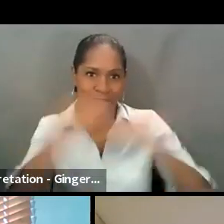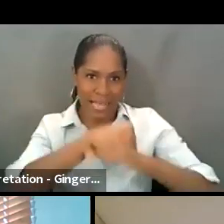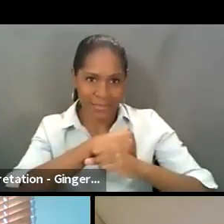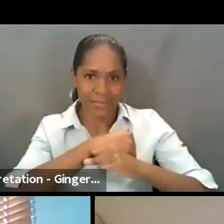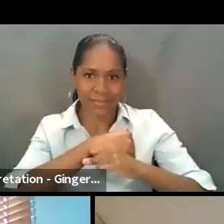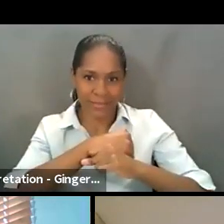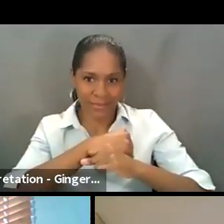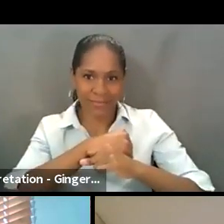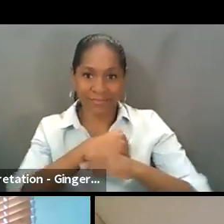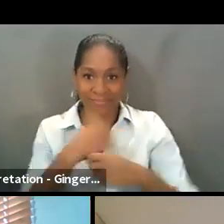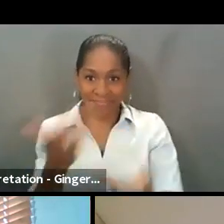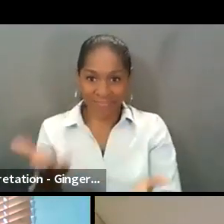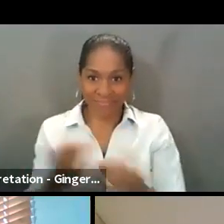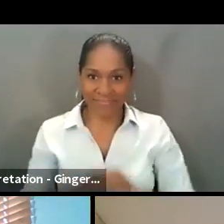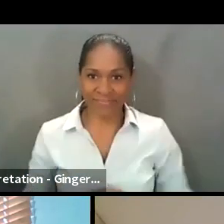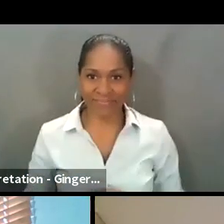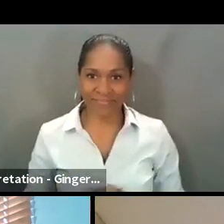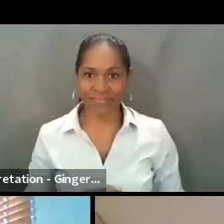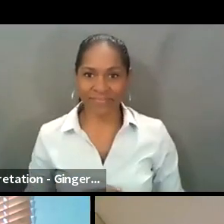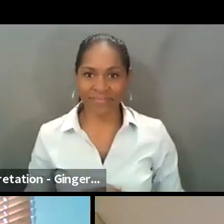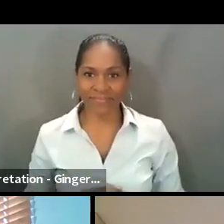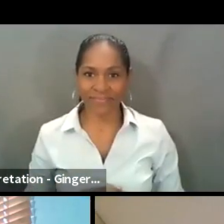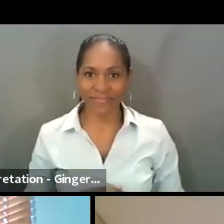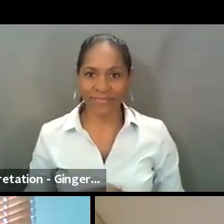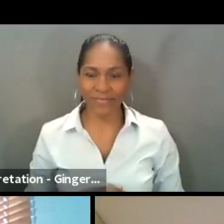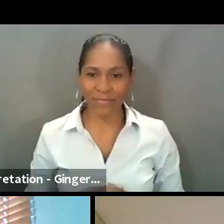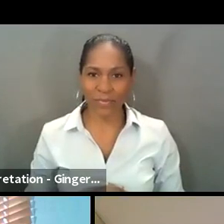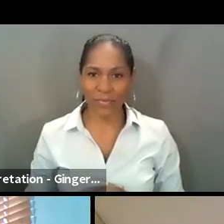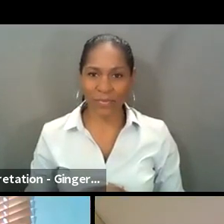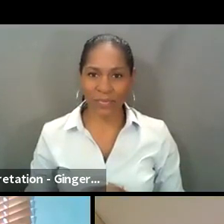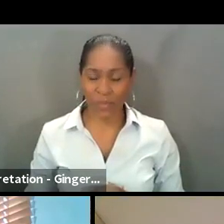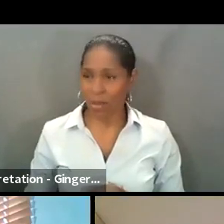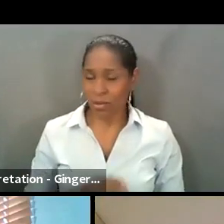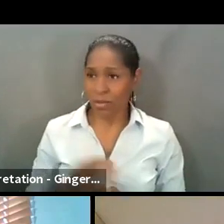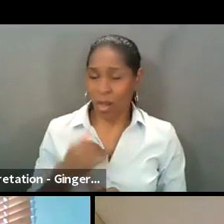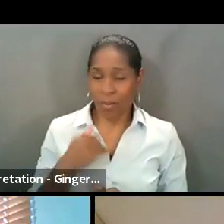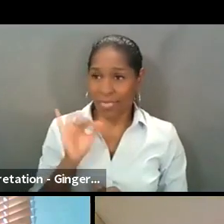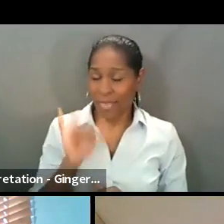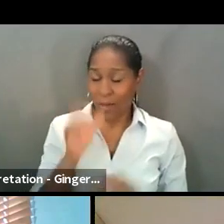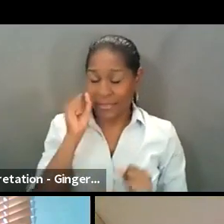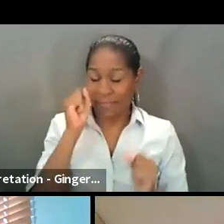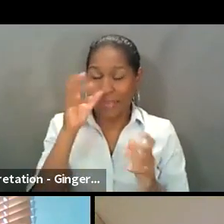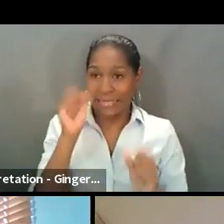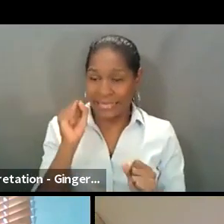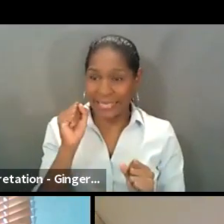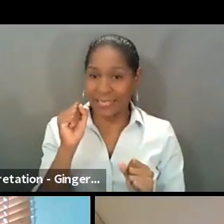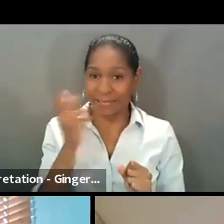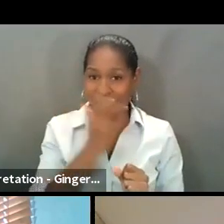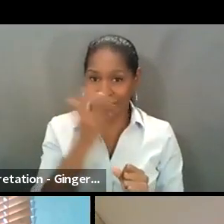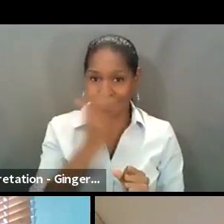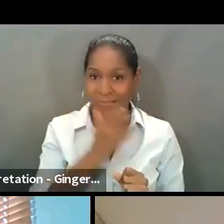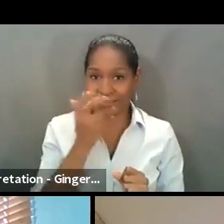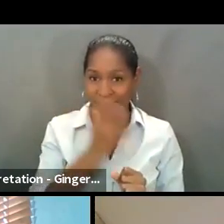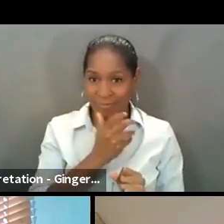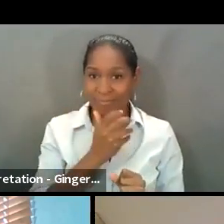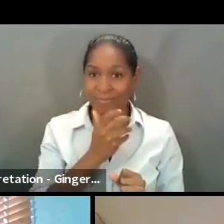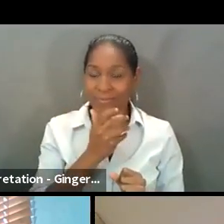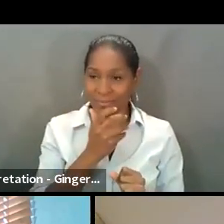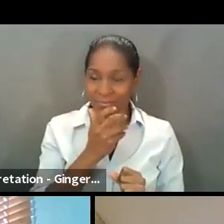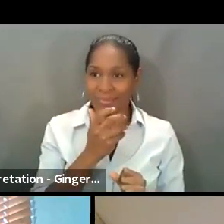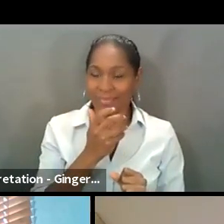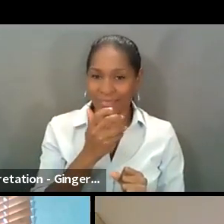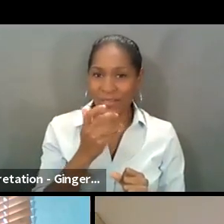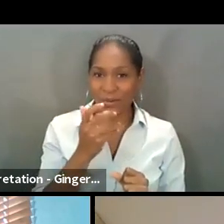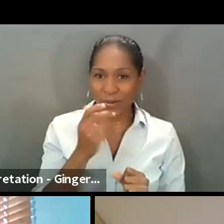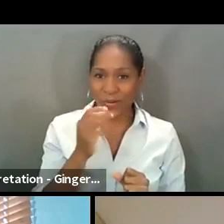Go ahead, Dr. Lavender. Oh, no, I just want to encourage you. That was amazing. Oh, As a person who relies on Google Maps to live,